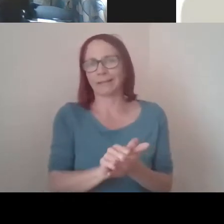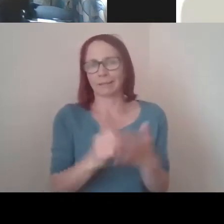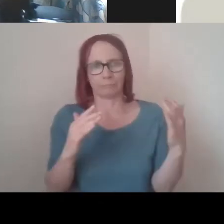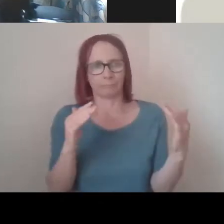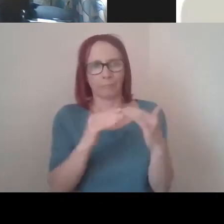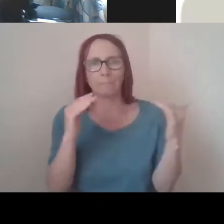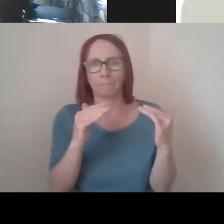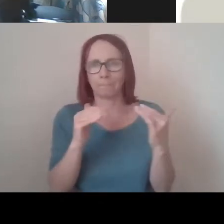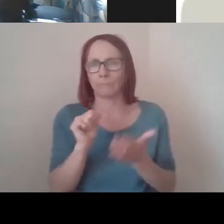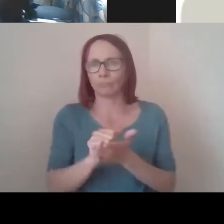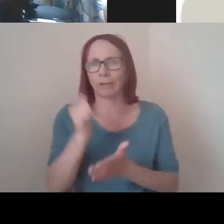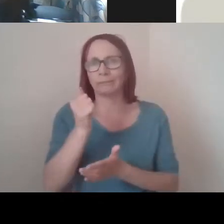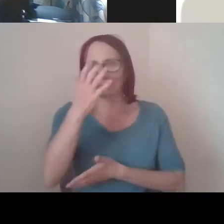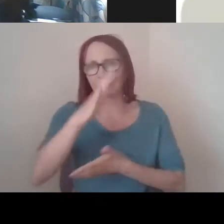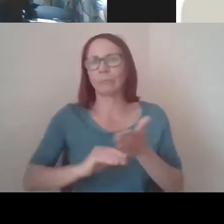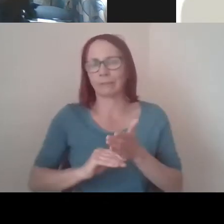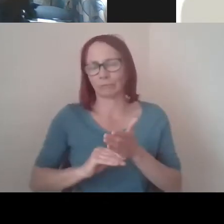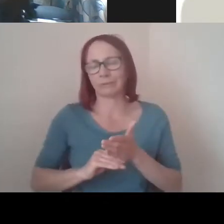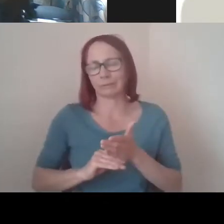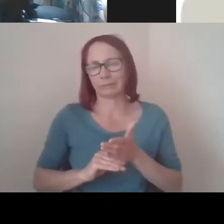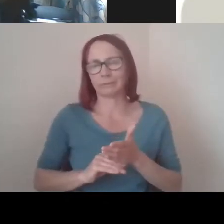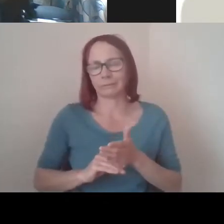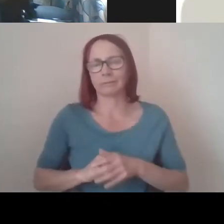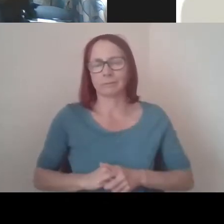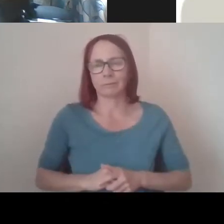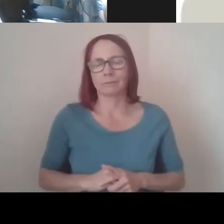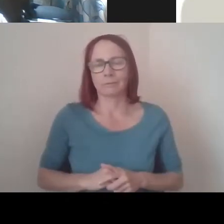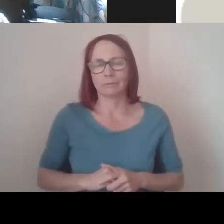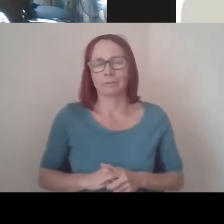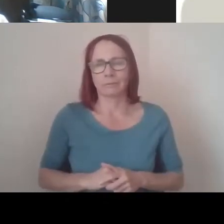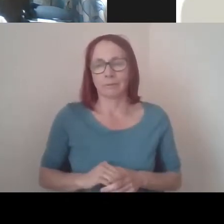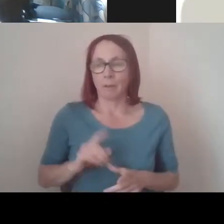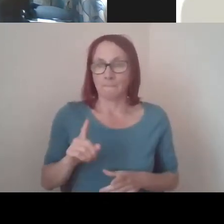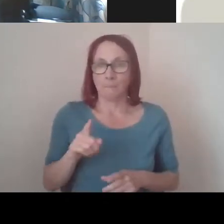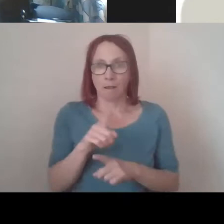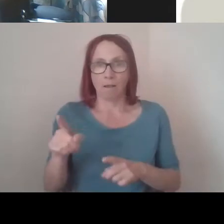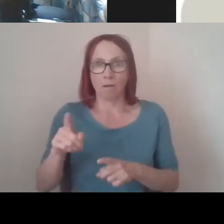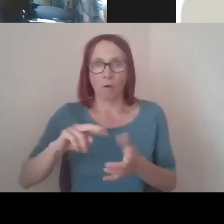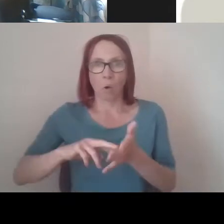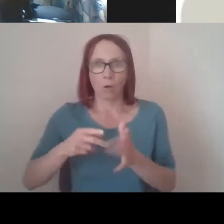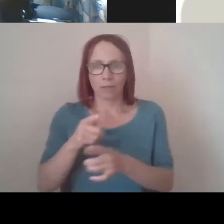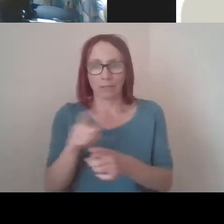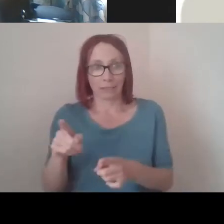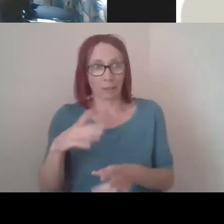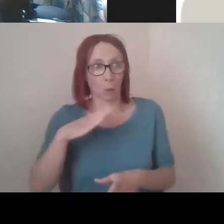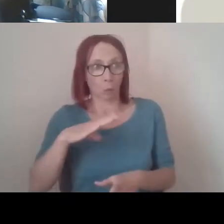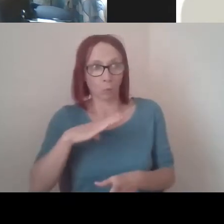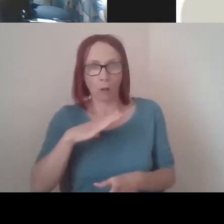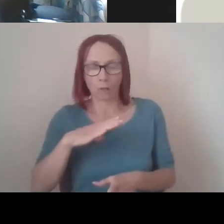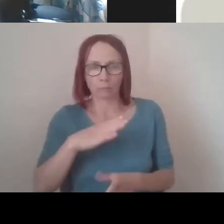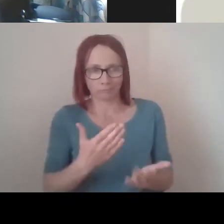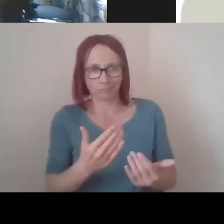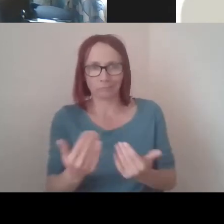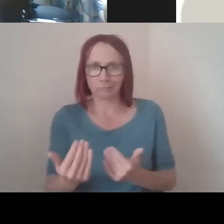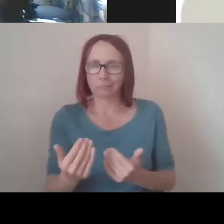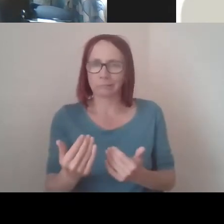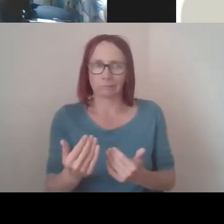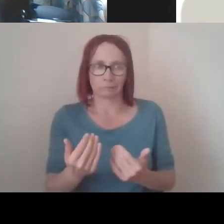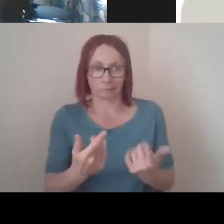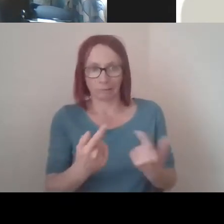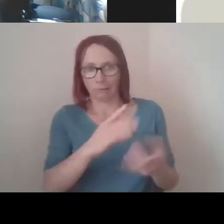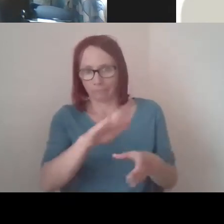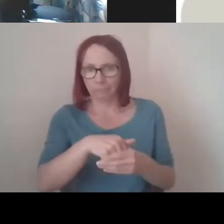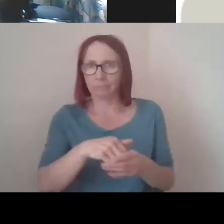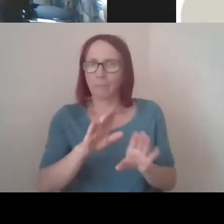with the right experience, but actually they're looking they're looking to allow you on board.